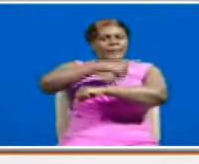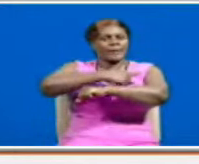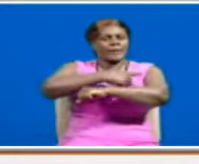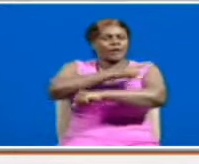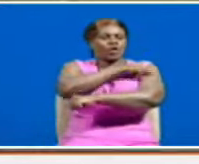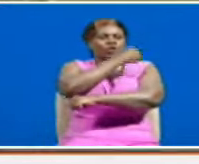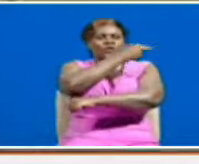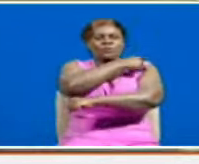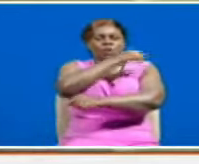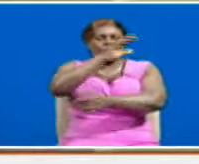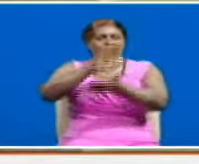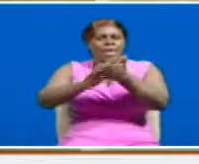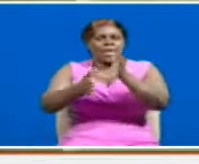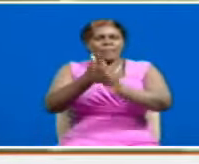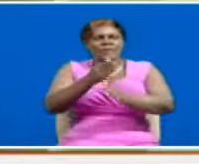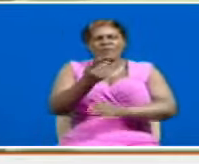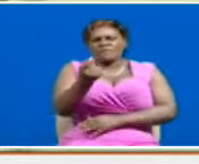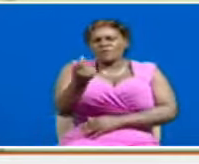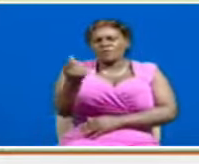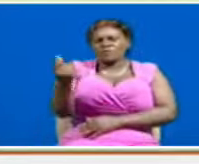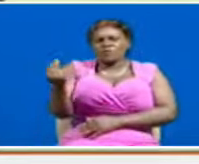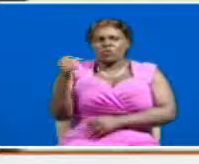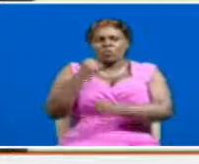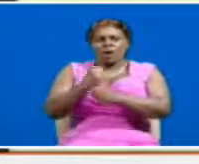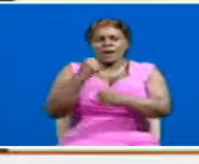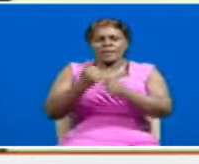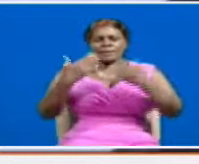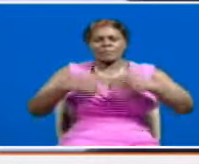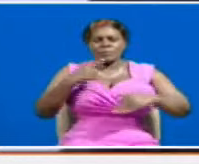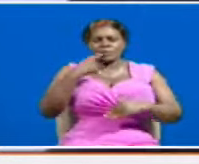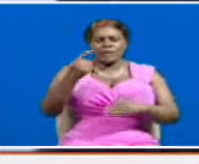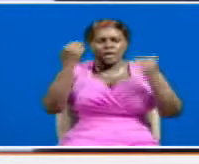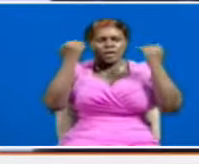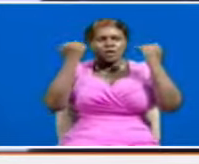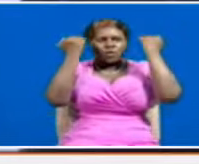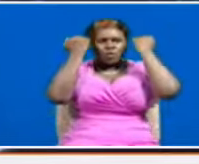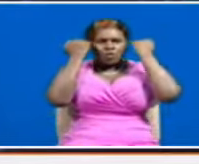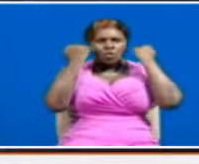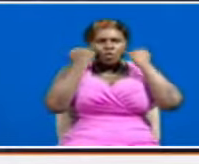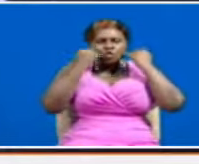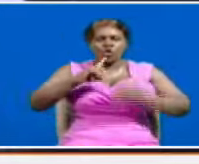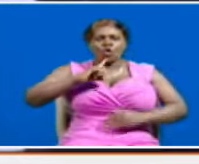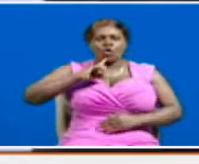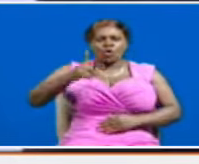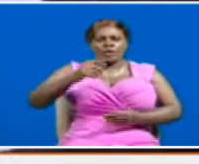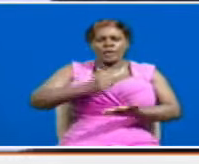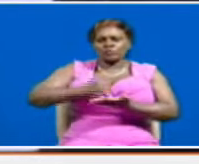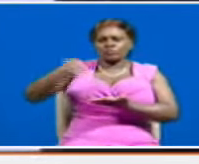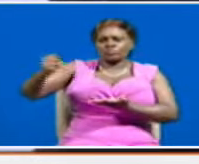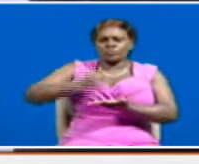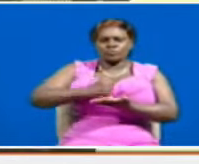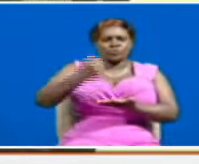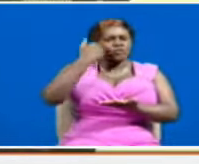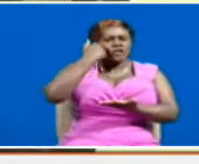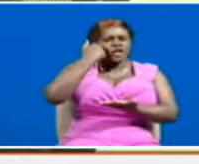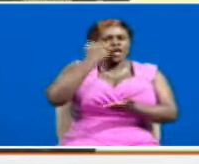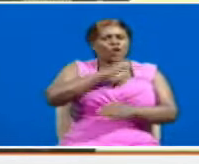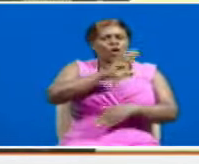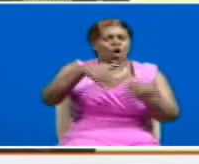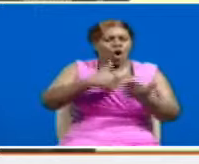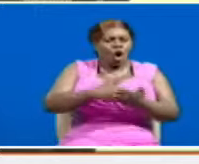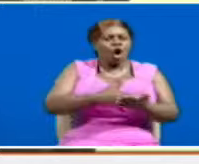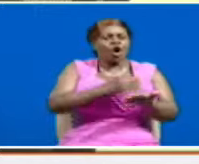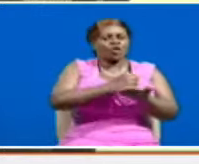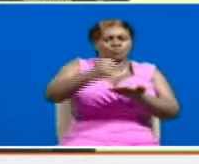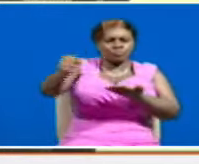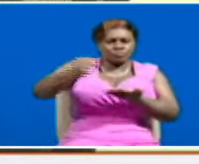facility remained deserted with only a few spared workers who told the court that they were instructed to discharge all patients. That the